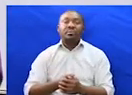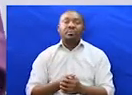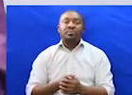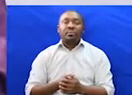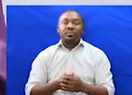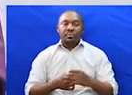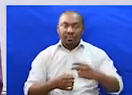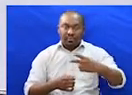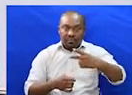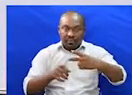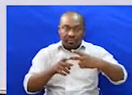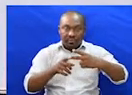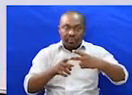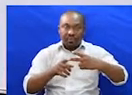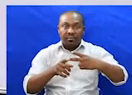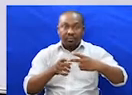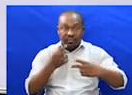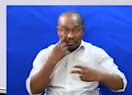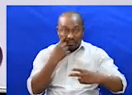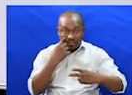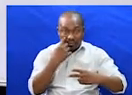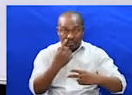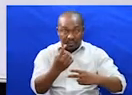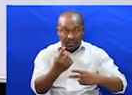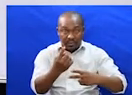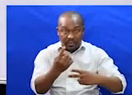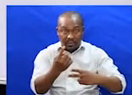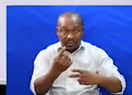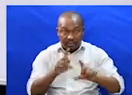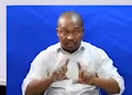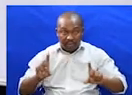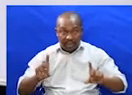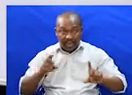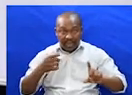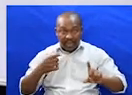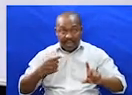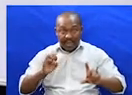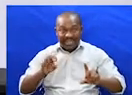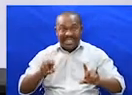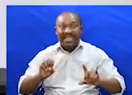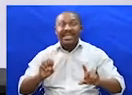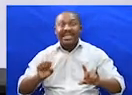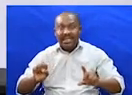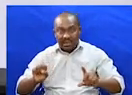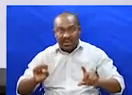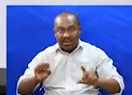Number 2, my dear student, please look it well. Genes.